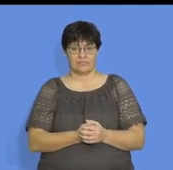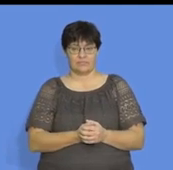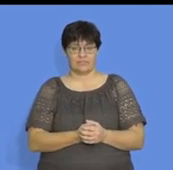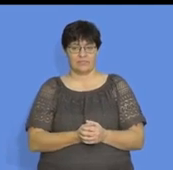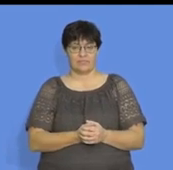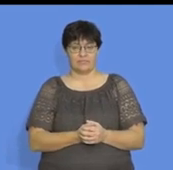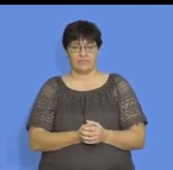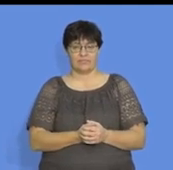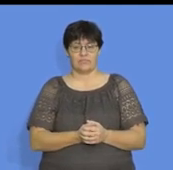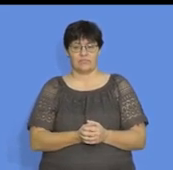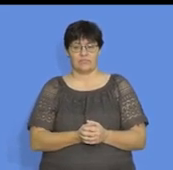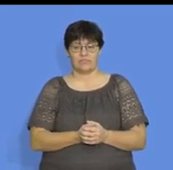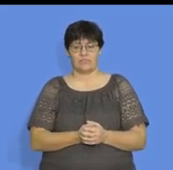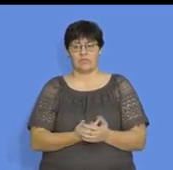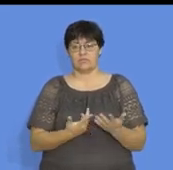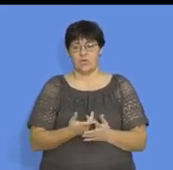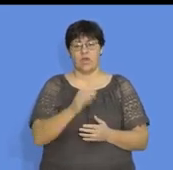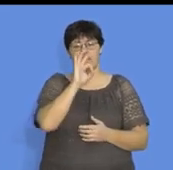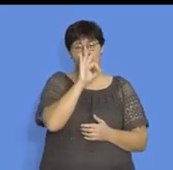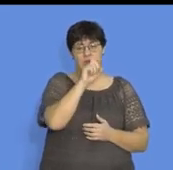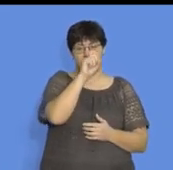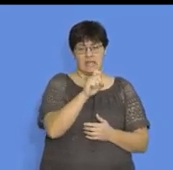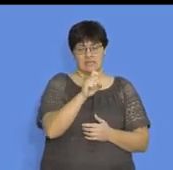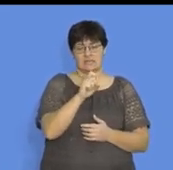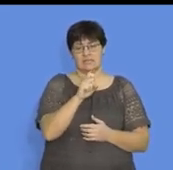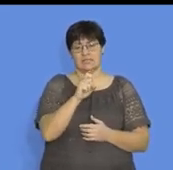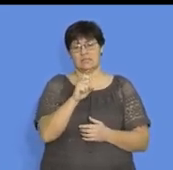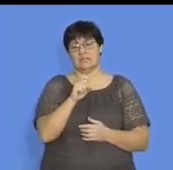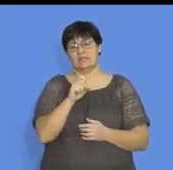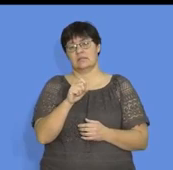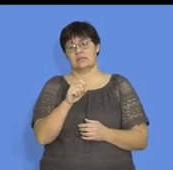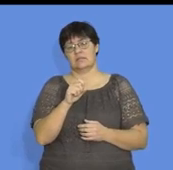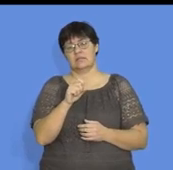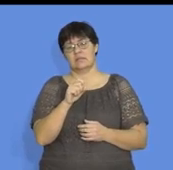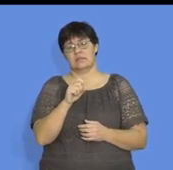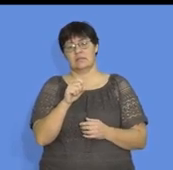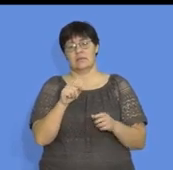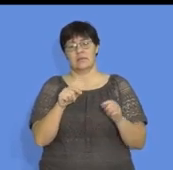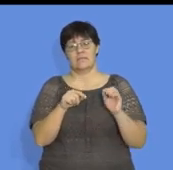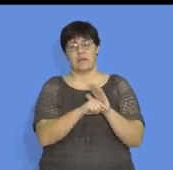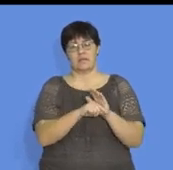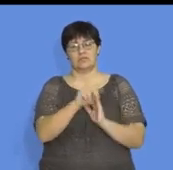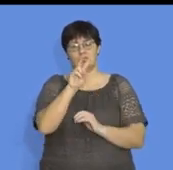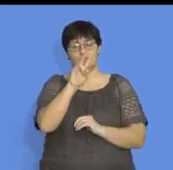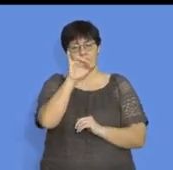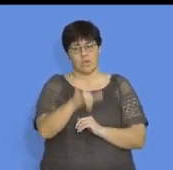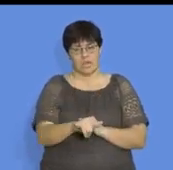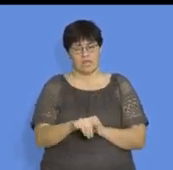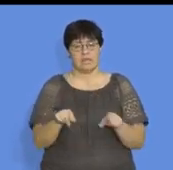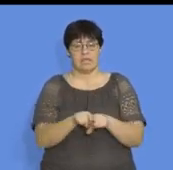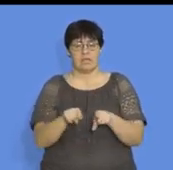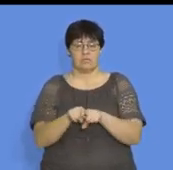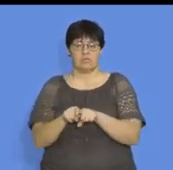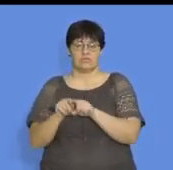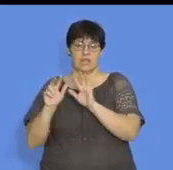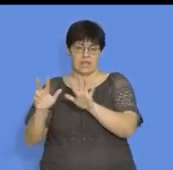I substitute it, 3x minus 2y equal to 8, so 3x minus